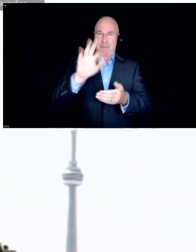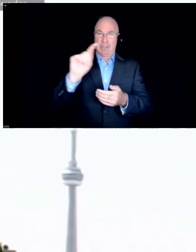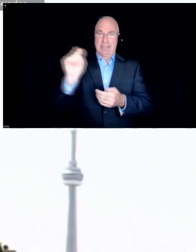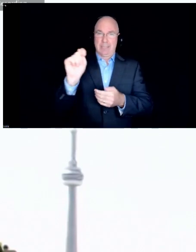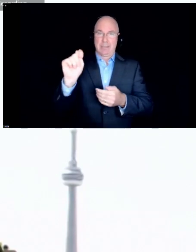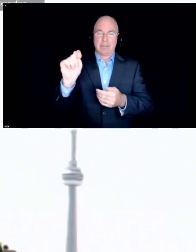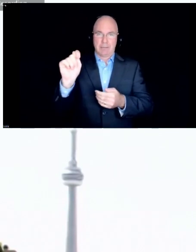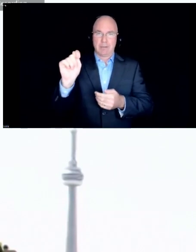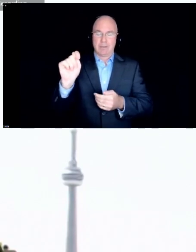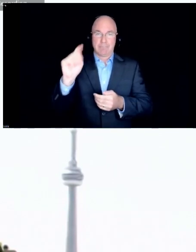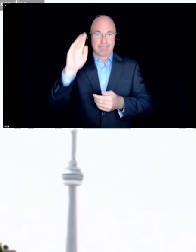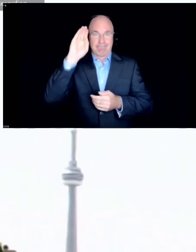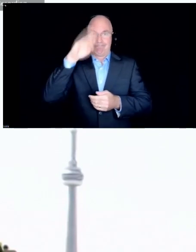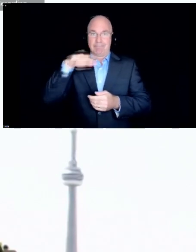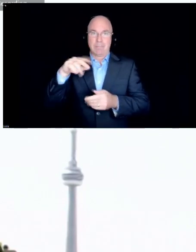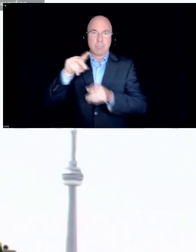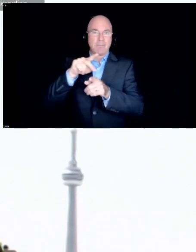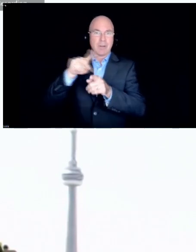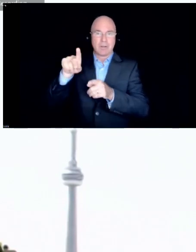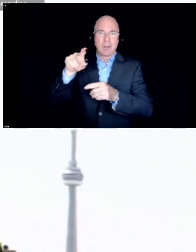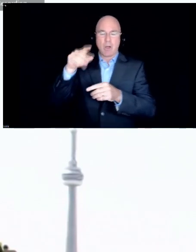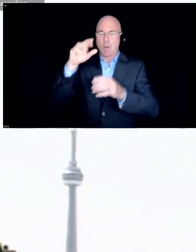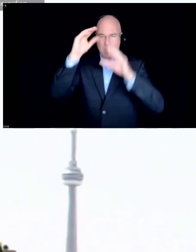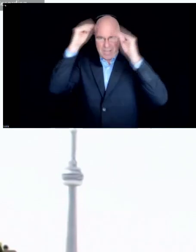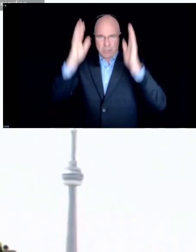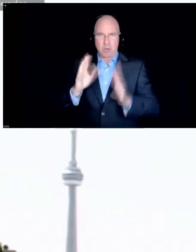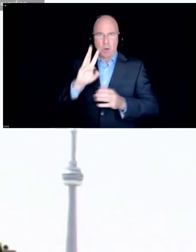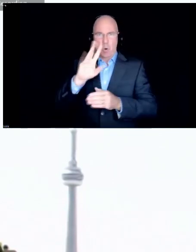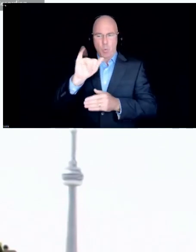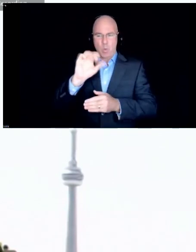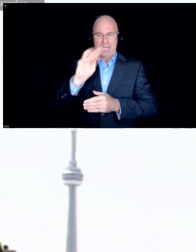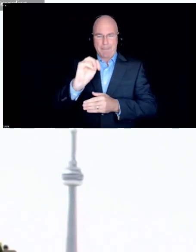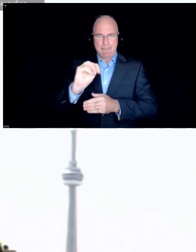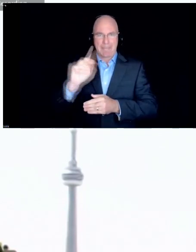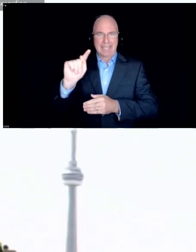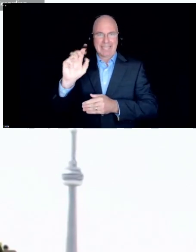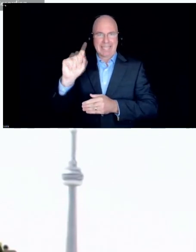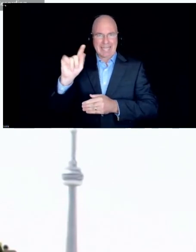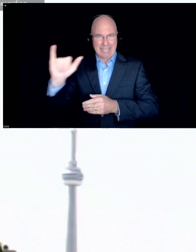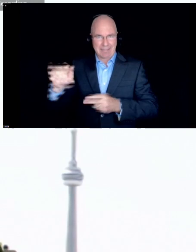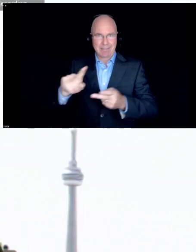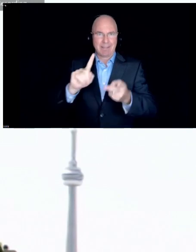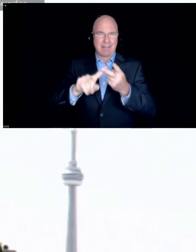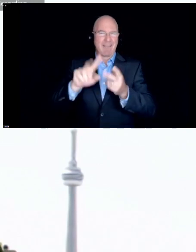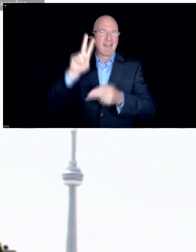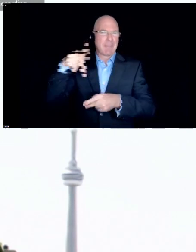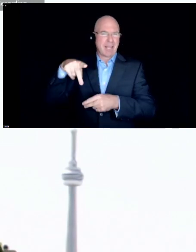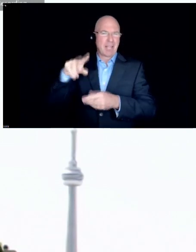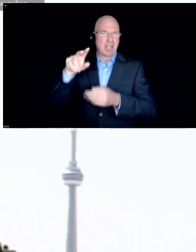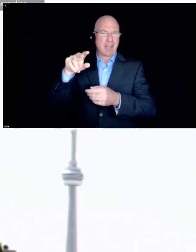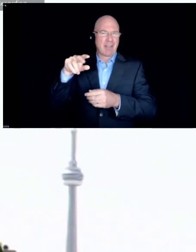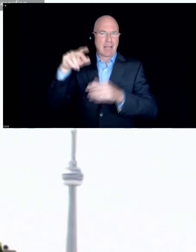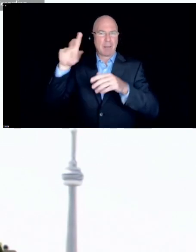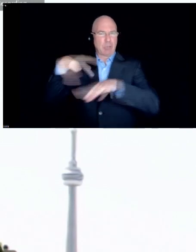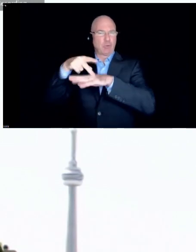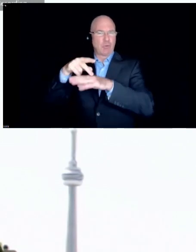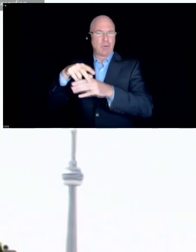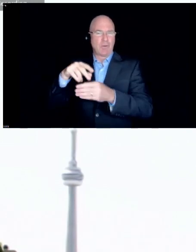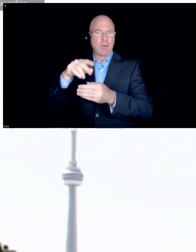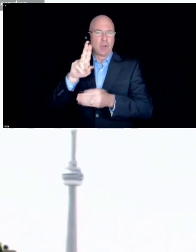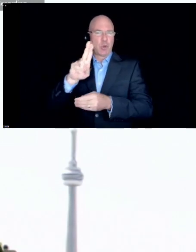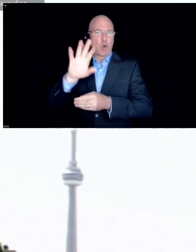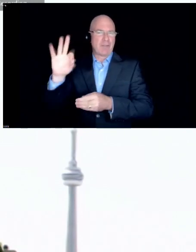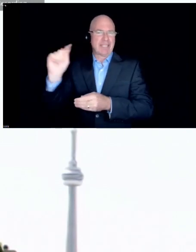the stellar work of Professor Wisdom Tettey, Vice President and Principal of U of T Scarborough, as well as